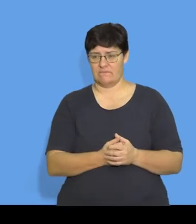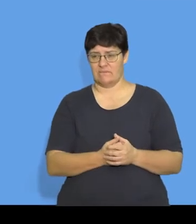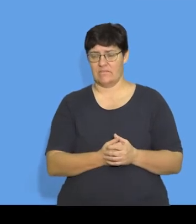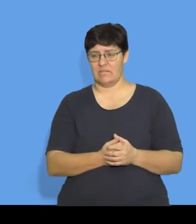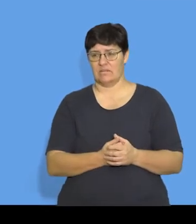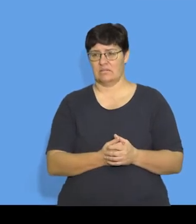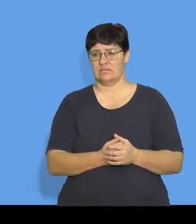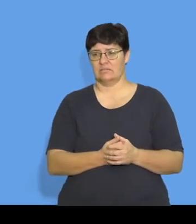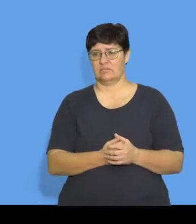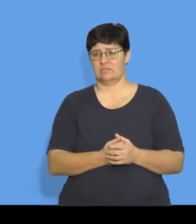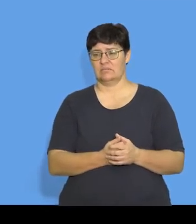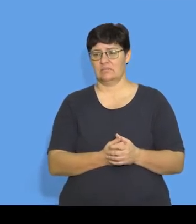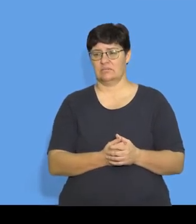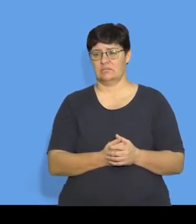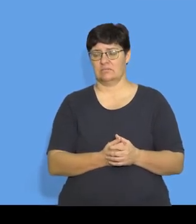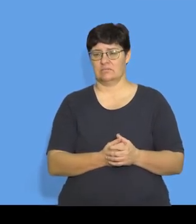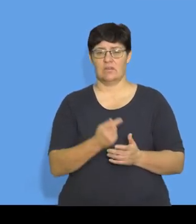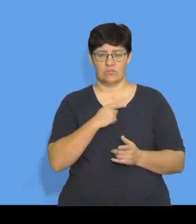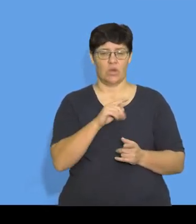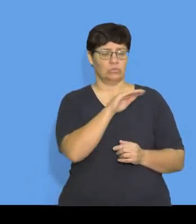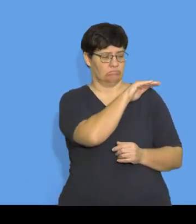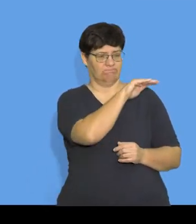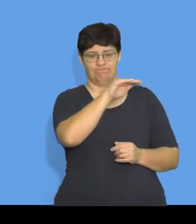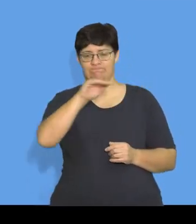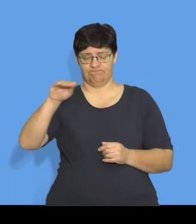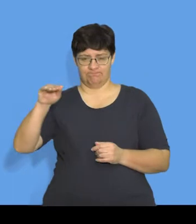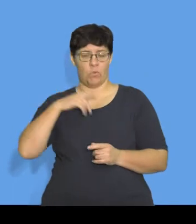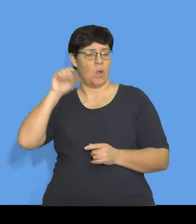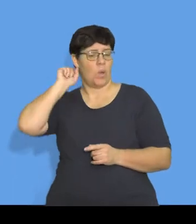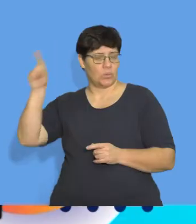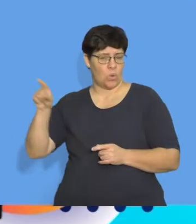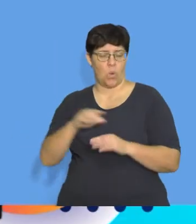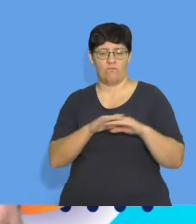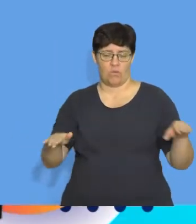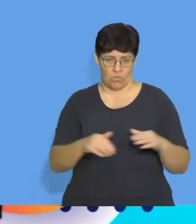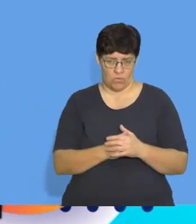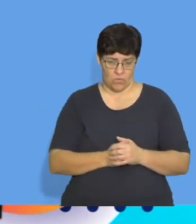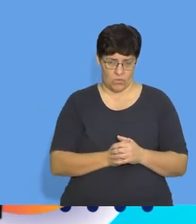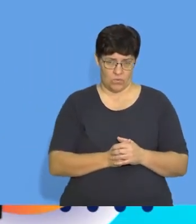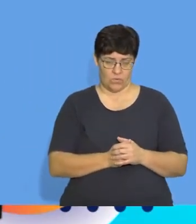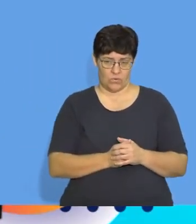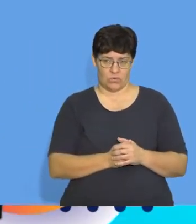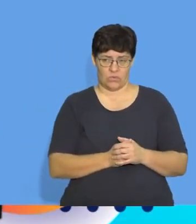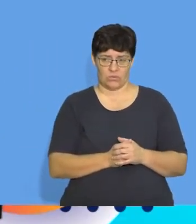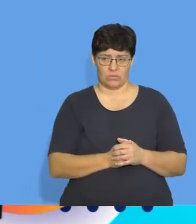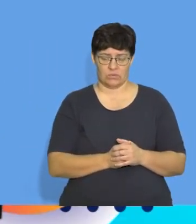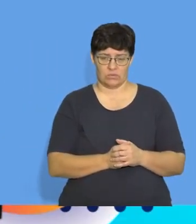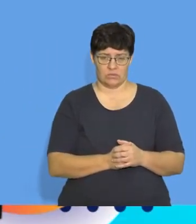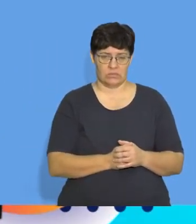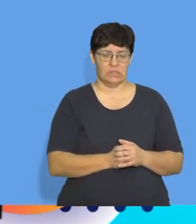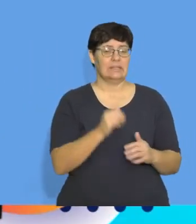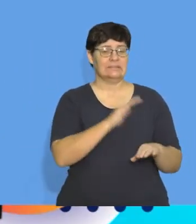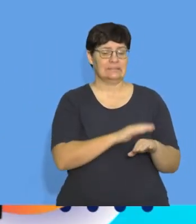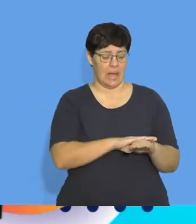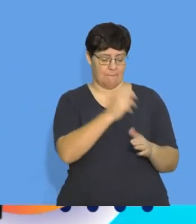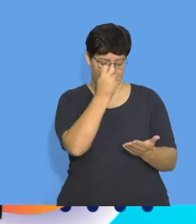and purposes for us, it's a constant. We are going to ignore, in reality, we are going to ignore the time it ends